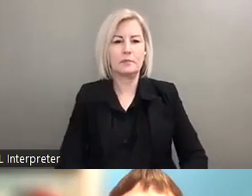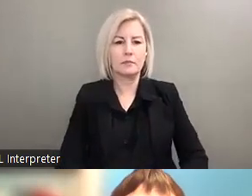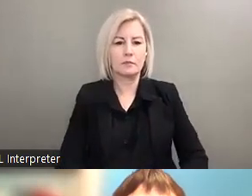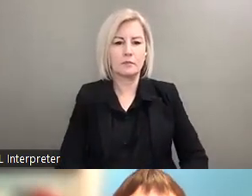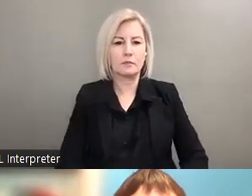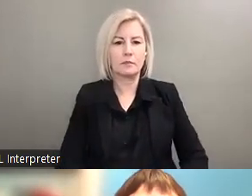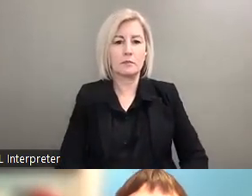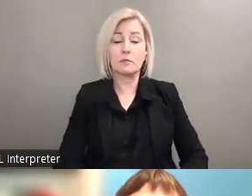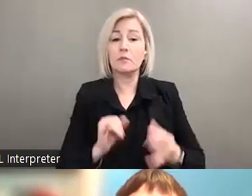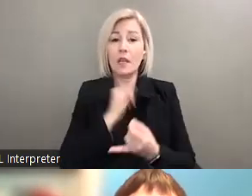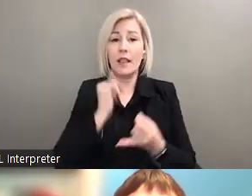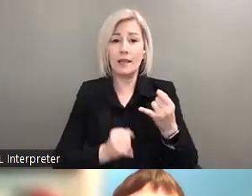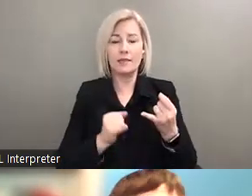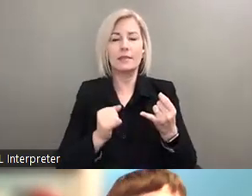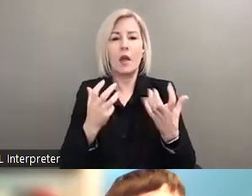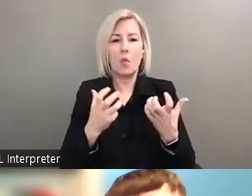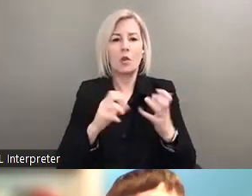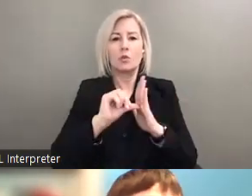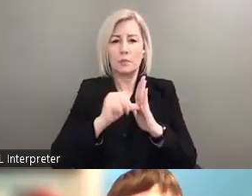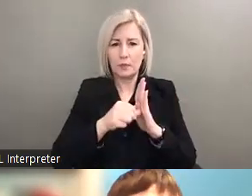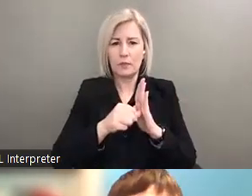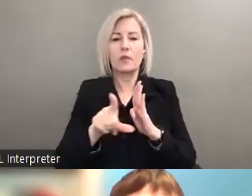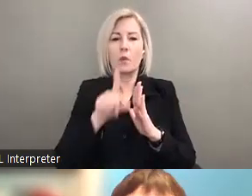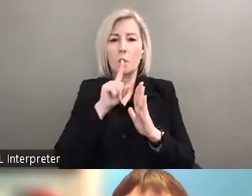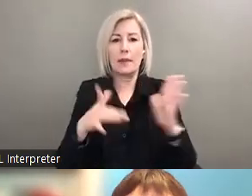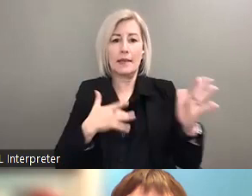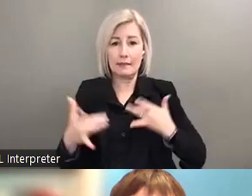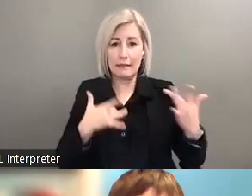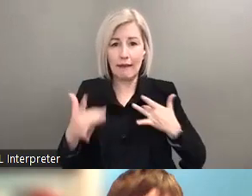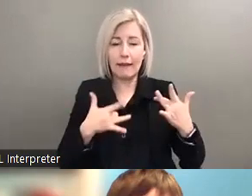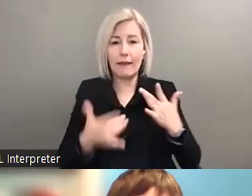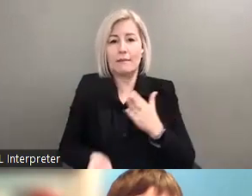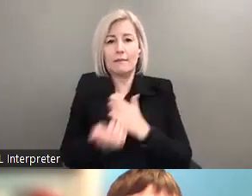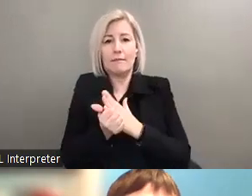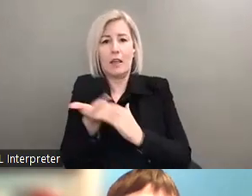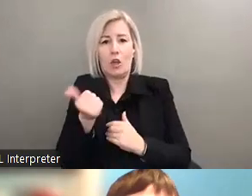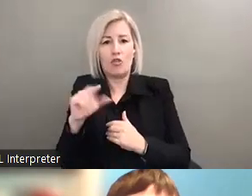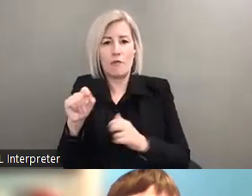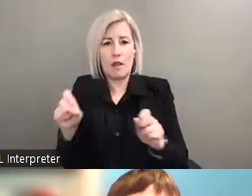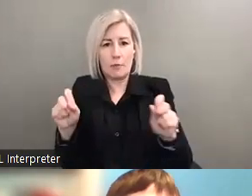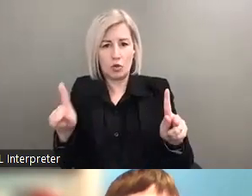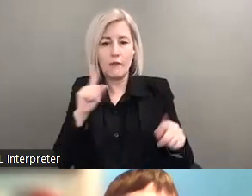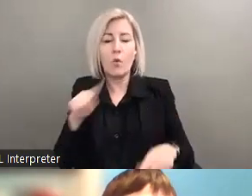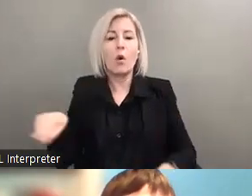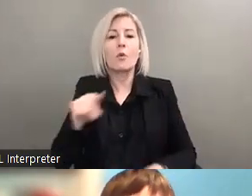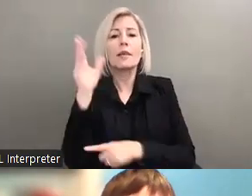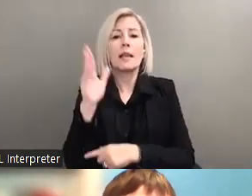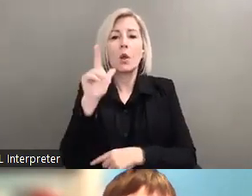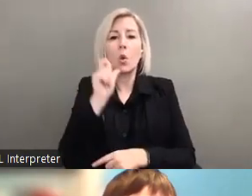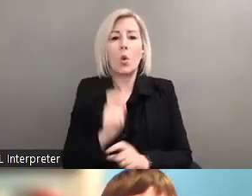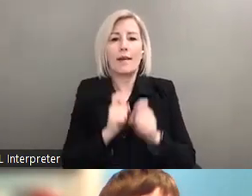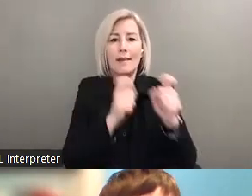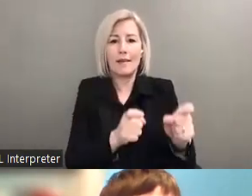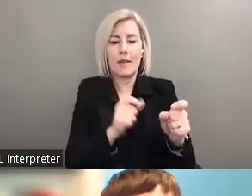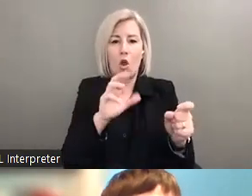And last, I want to highlight a really exciting supplemental grant opportunity for presenters who are awarded